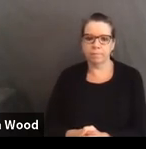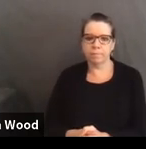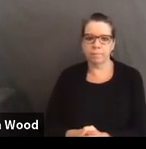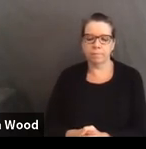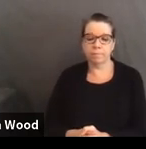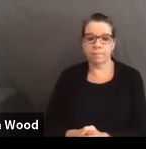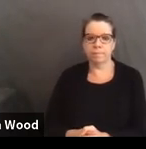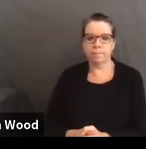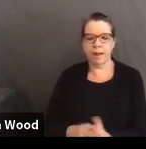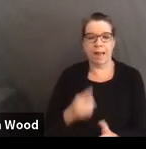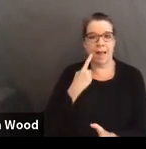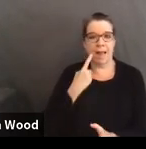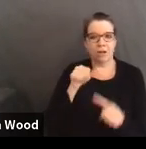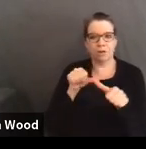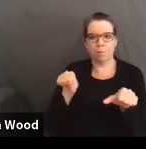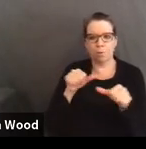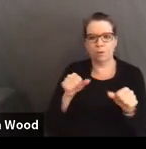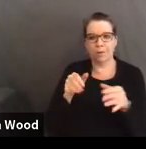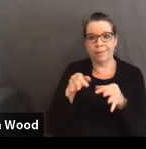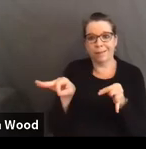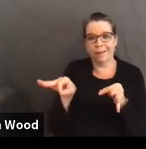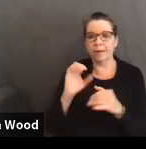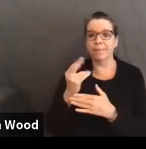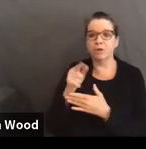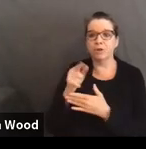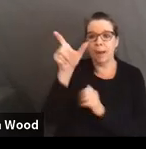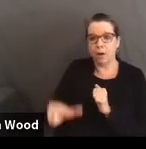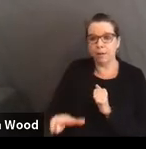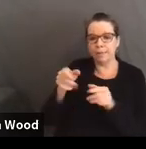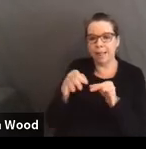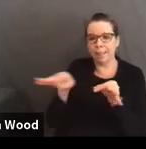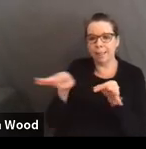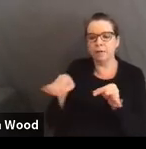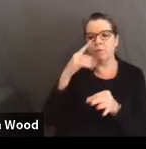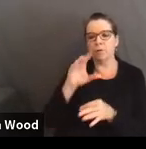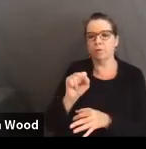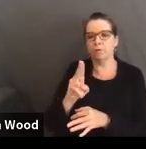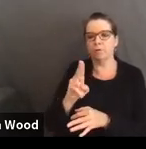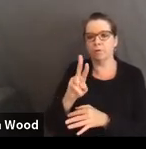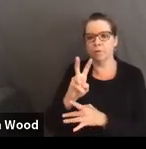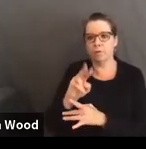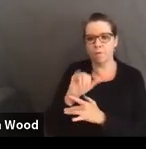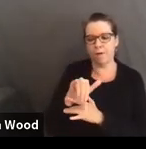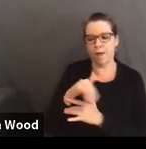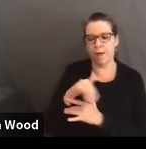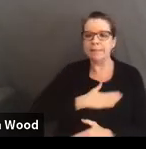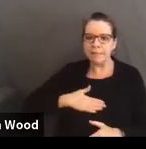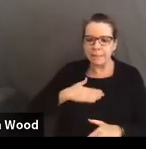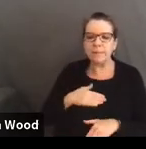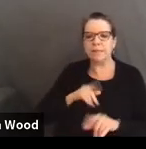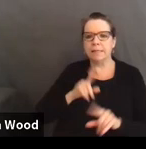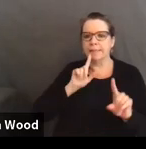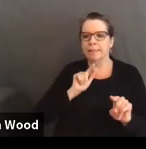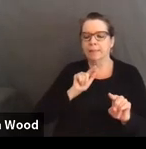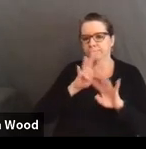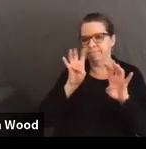And I just posted the link in the chat to the survey. We greatly encourage you to take the survey. You can sign